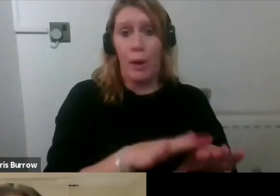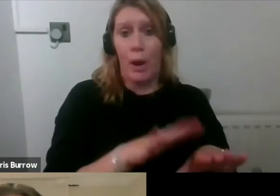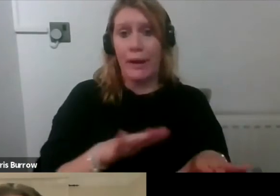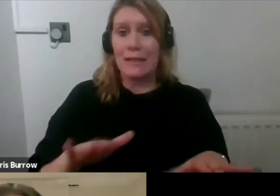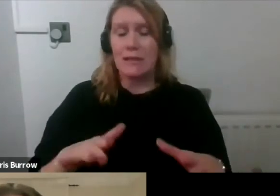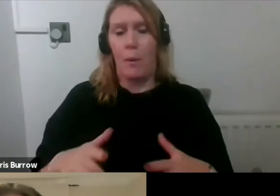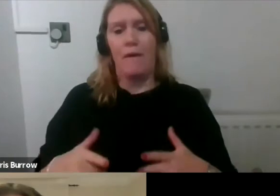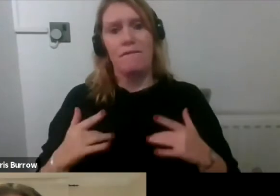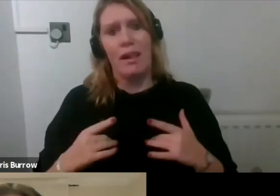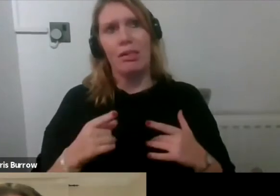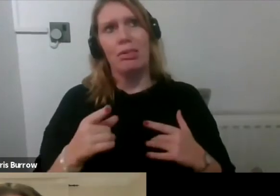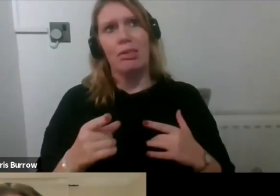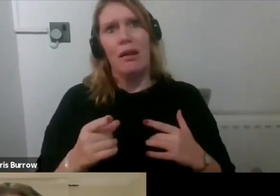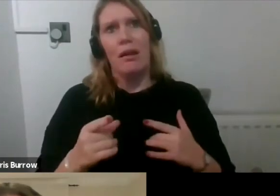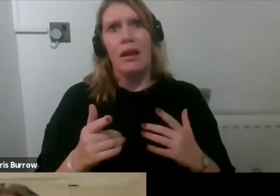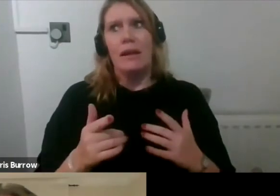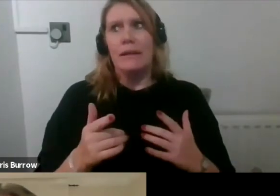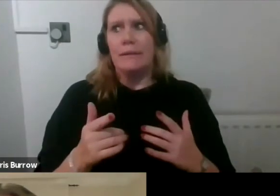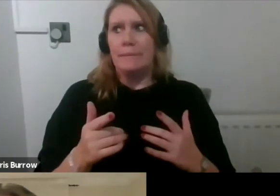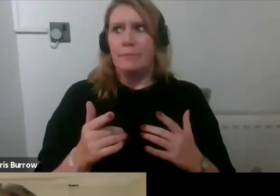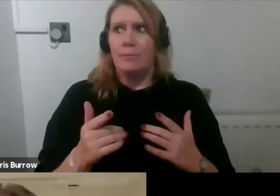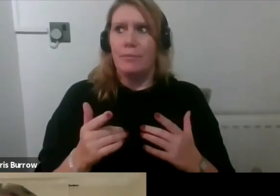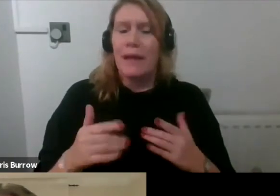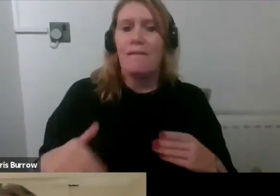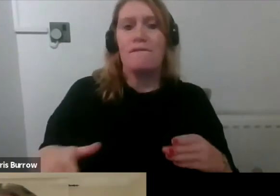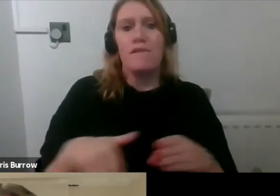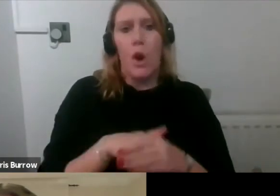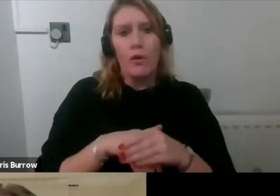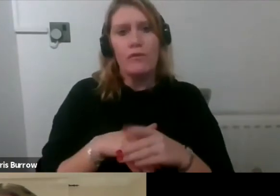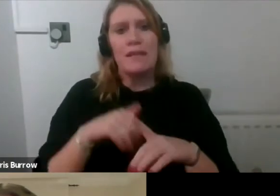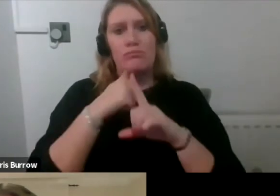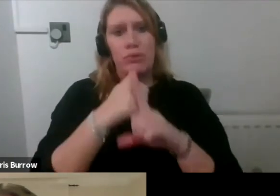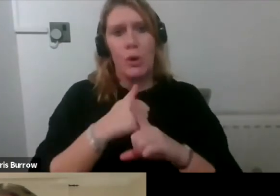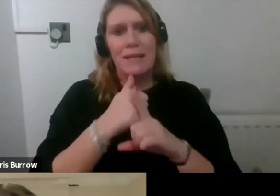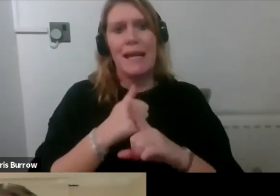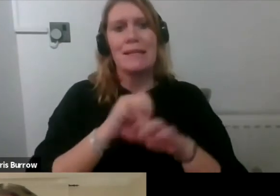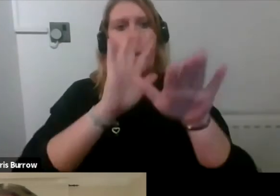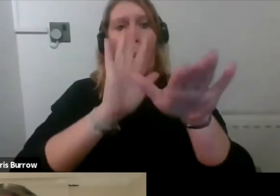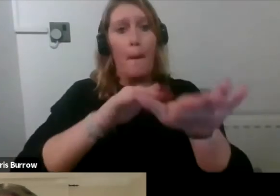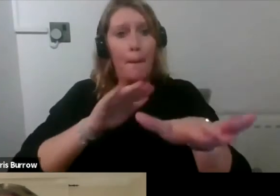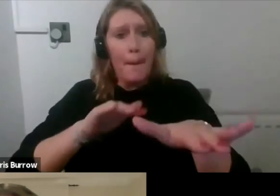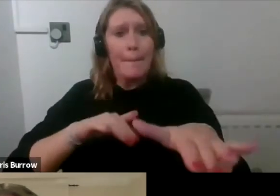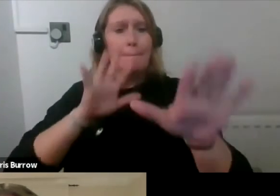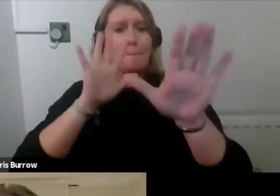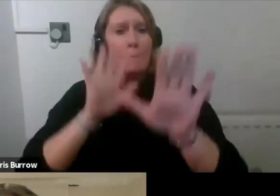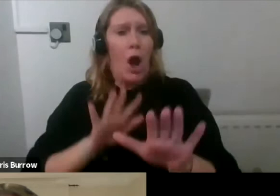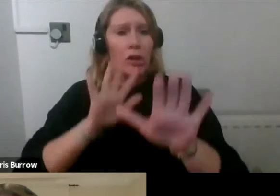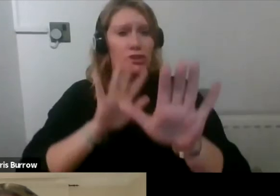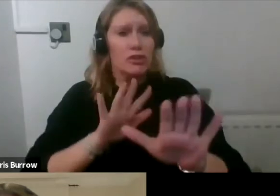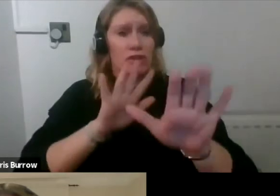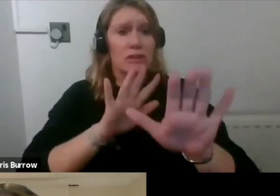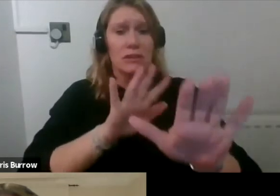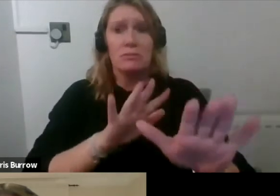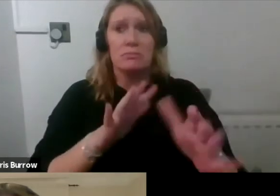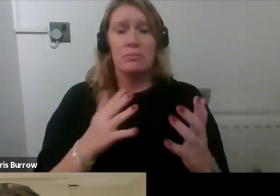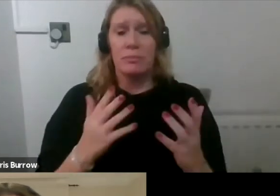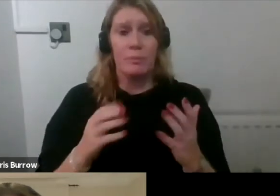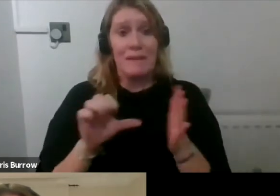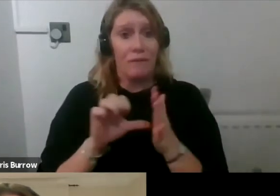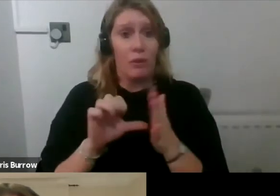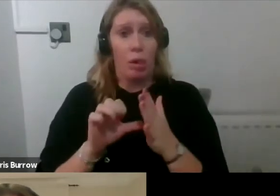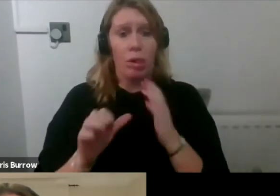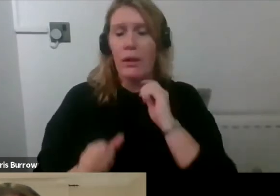take part in traditional protests or traditional marches, I mean, I think there's so much to unpick, which we won't get round to